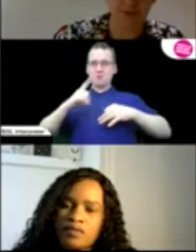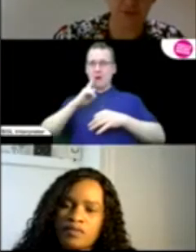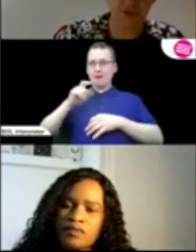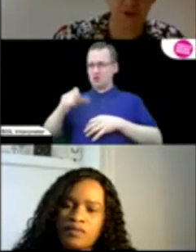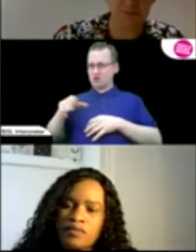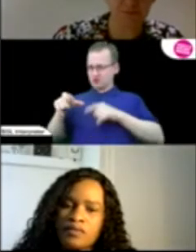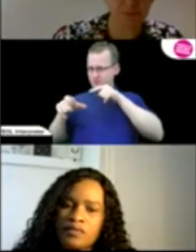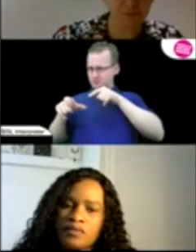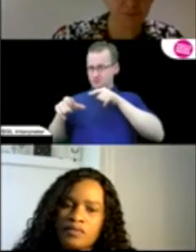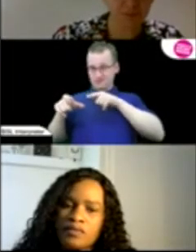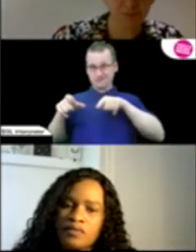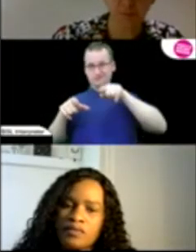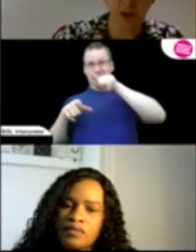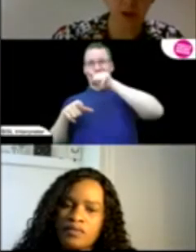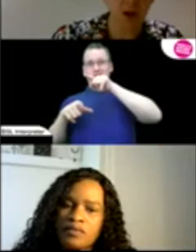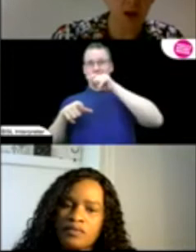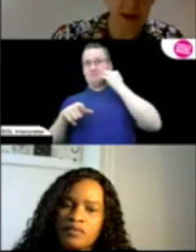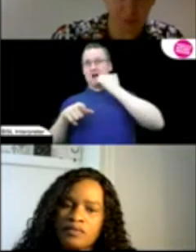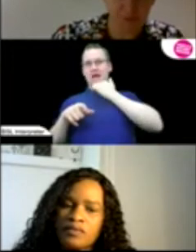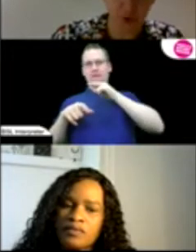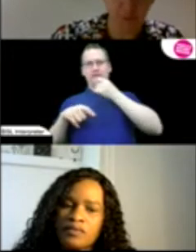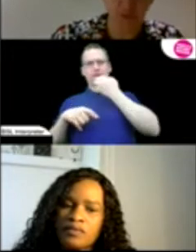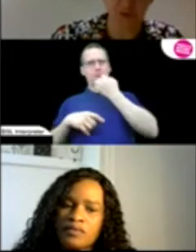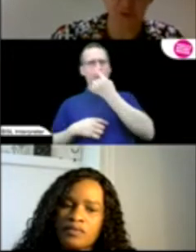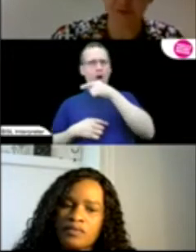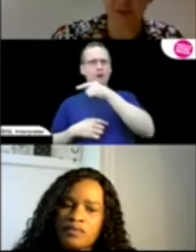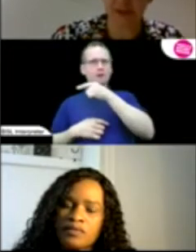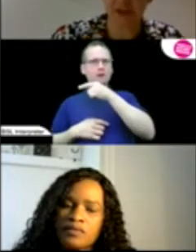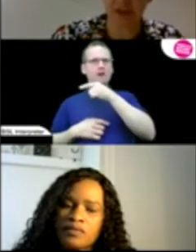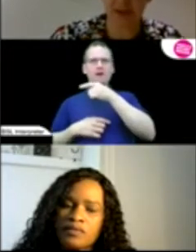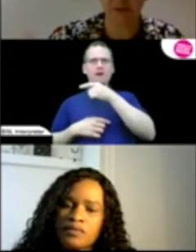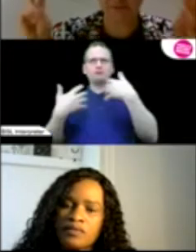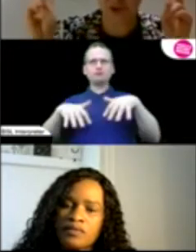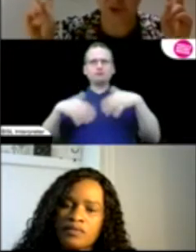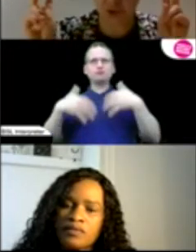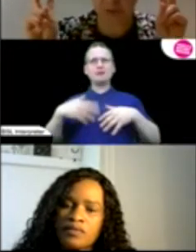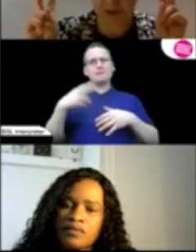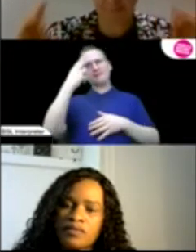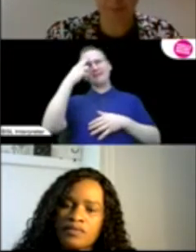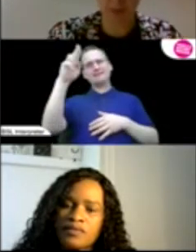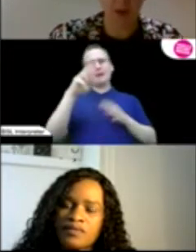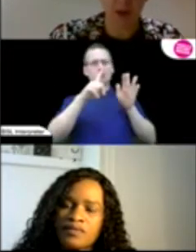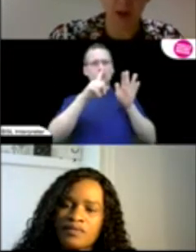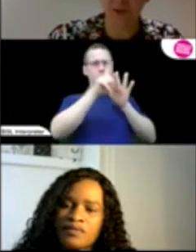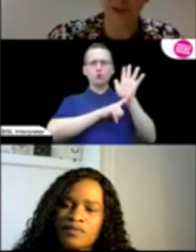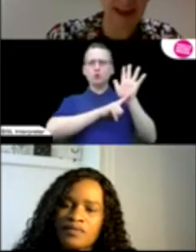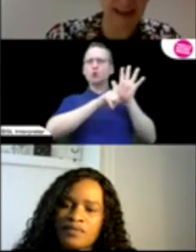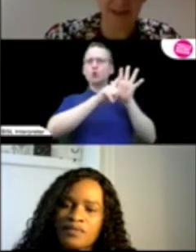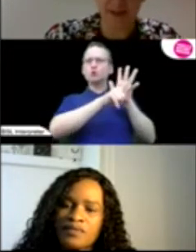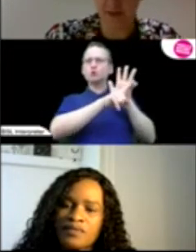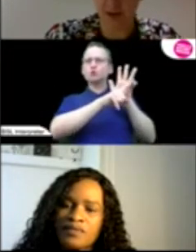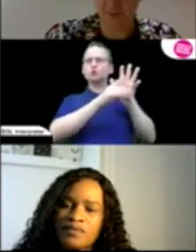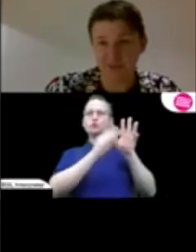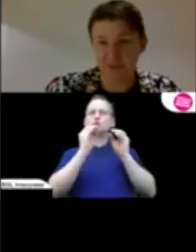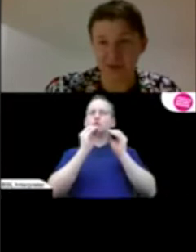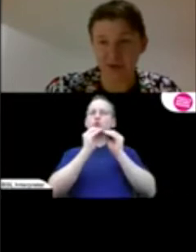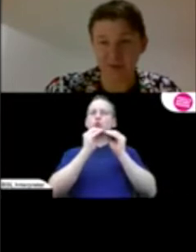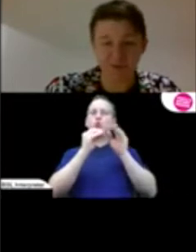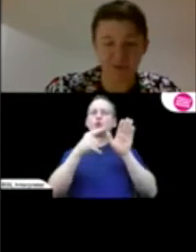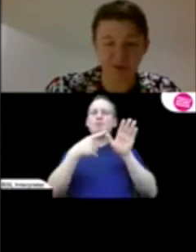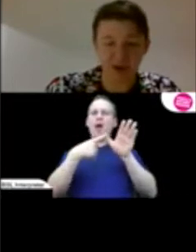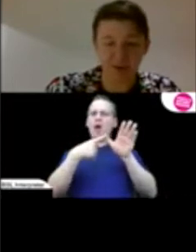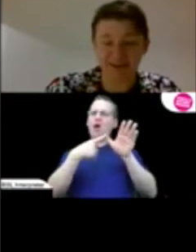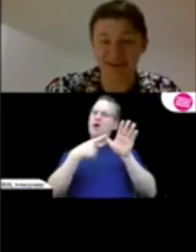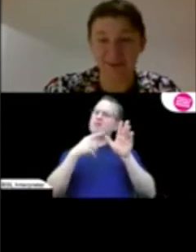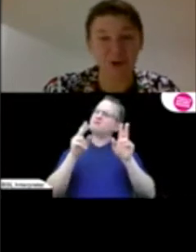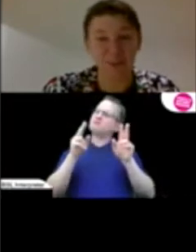in a minstrel show. And he performed under the stage name of Juba, which at that time was seen